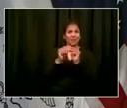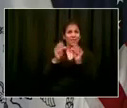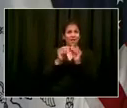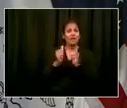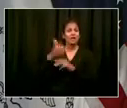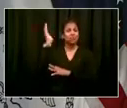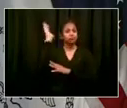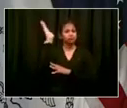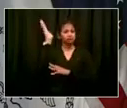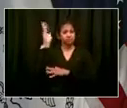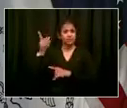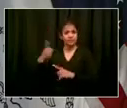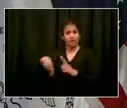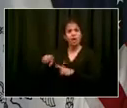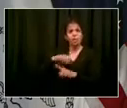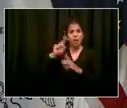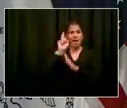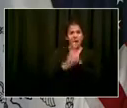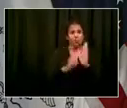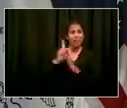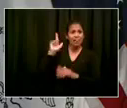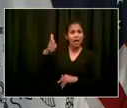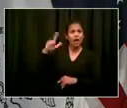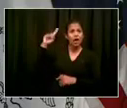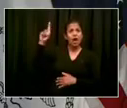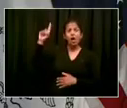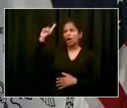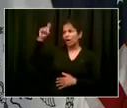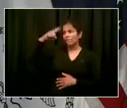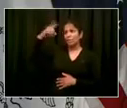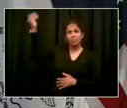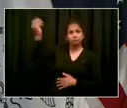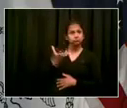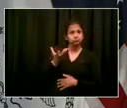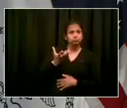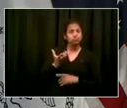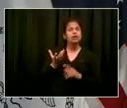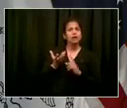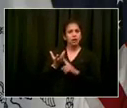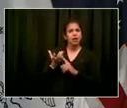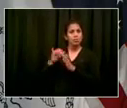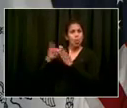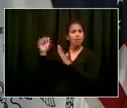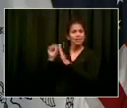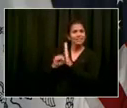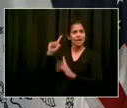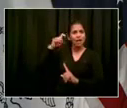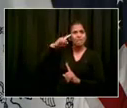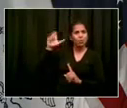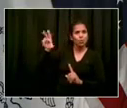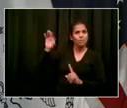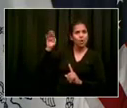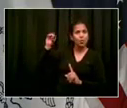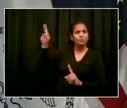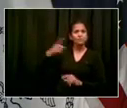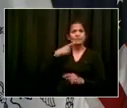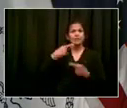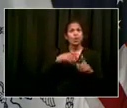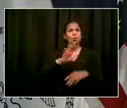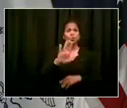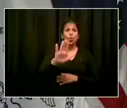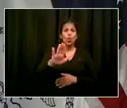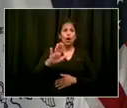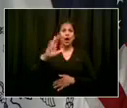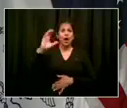view. Was your view that you didn't think the city was ready for indoor dining? And will you yourself